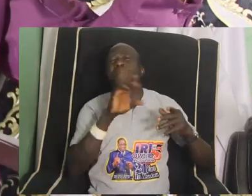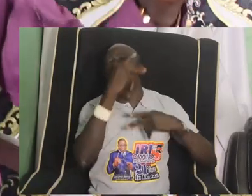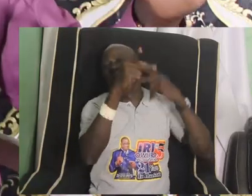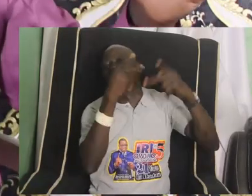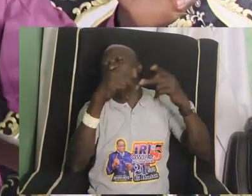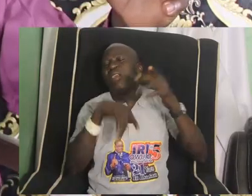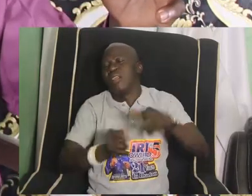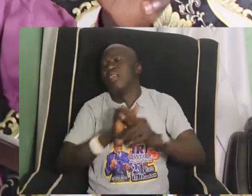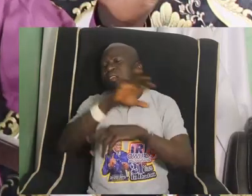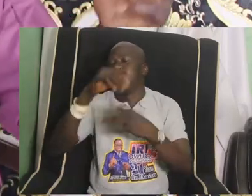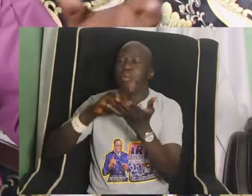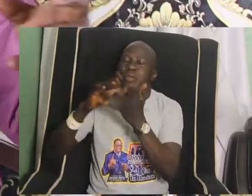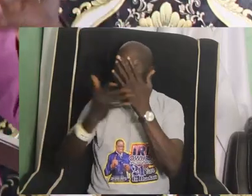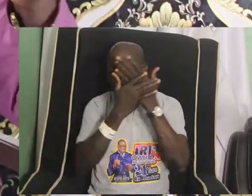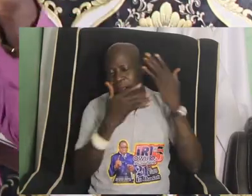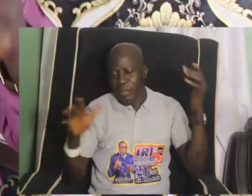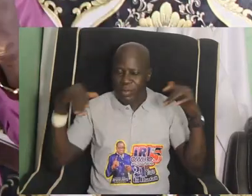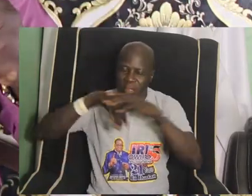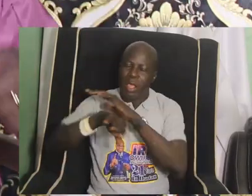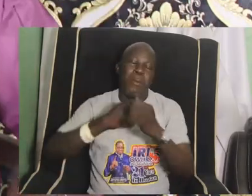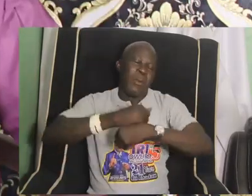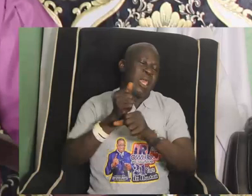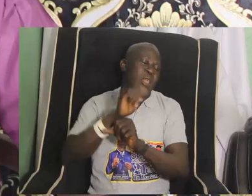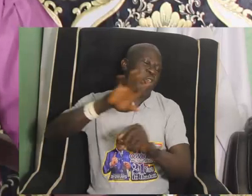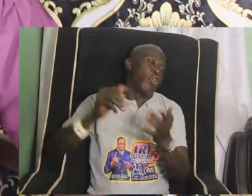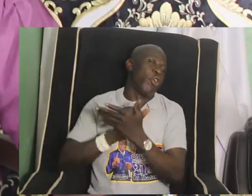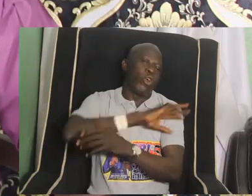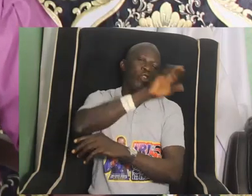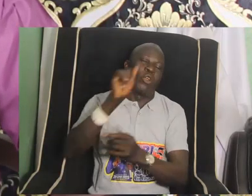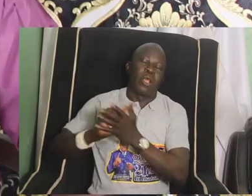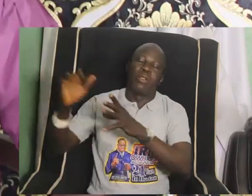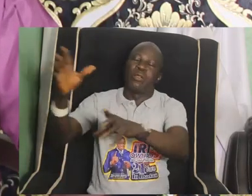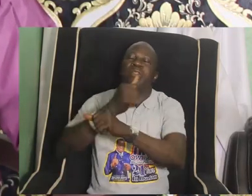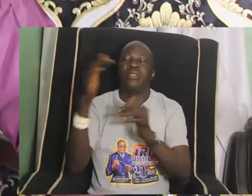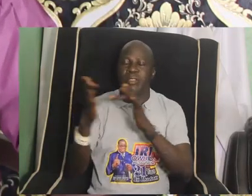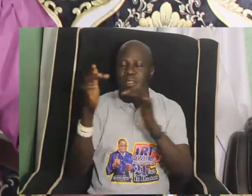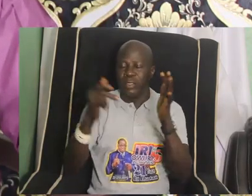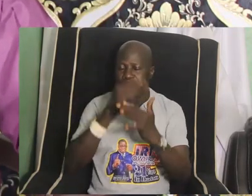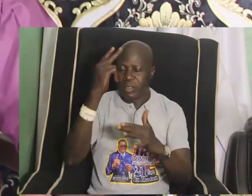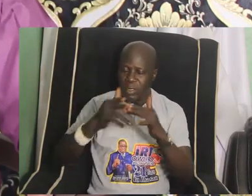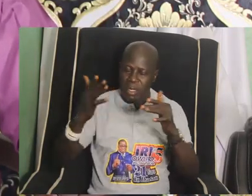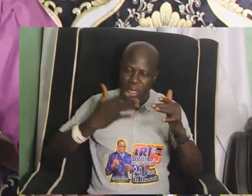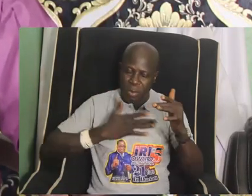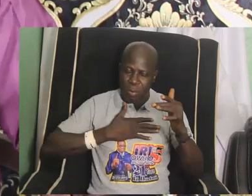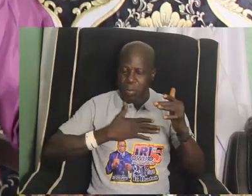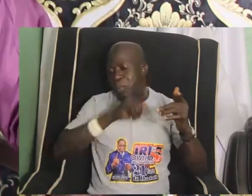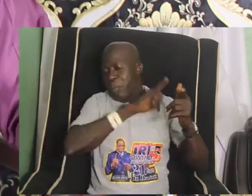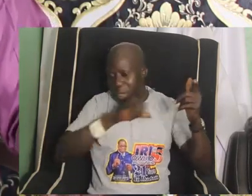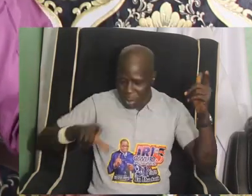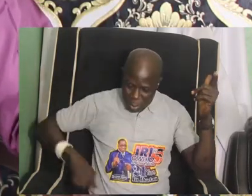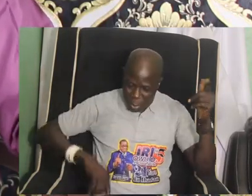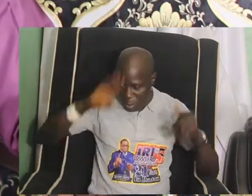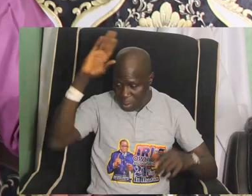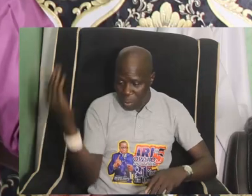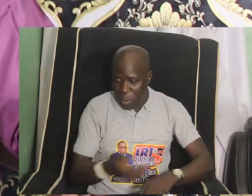eje re ko pare. Bless your blood cleansing. So awon iko re je asebo. Make your oracle conquer. Jesus, Oluwa wa. Amen. Jesus name alone.